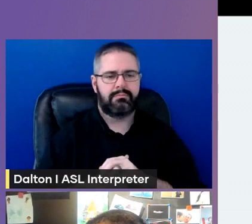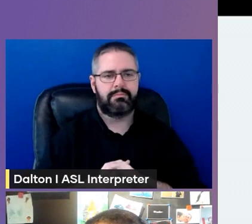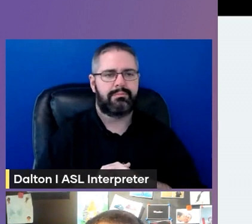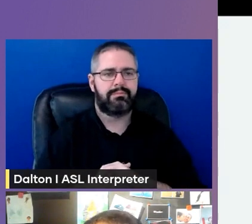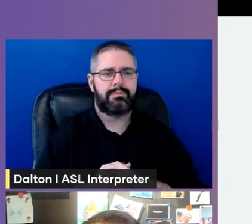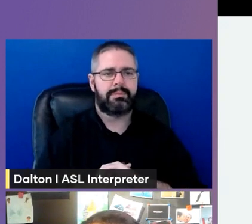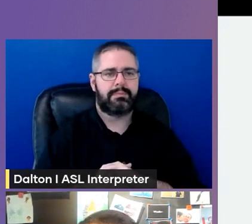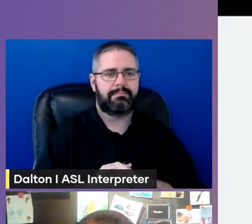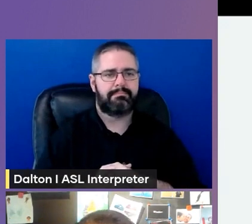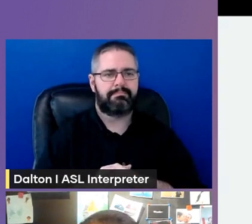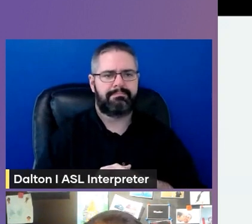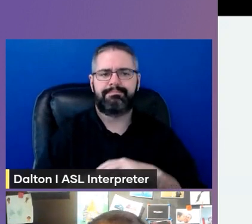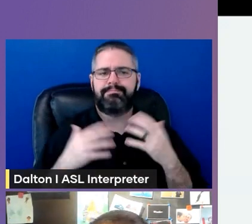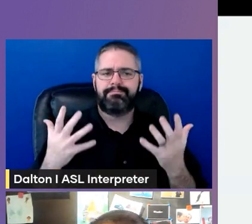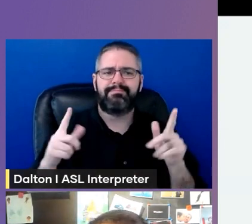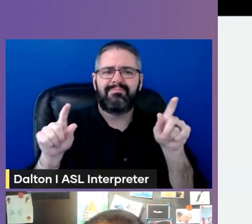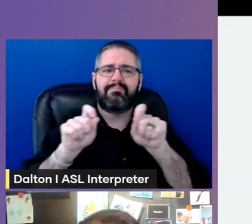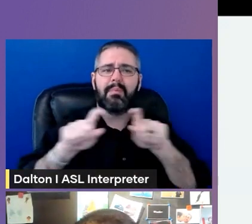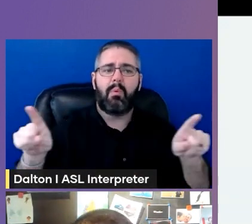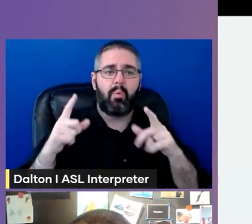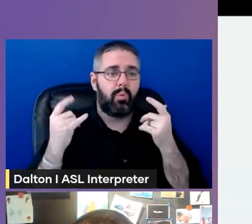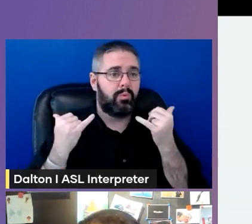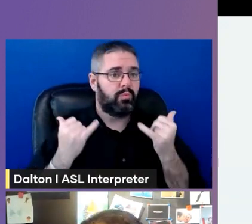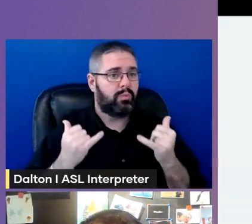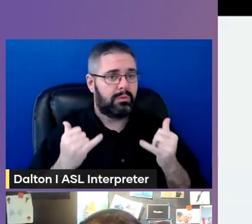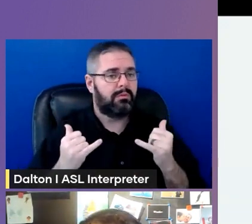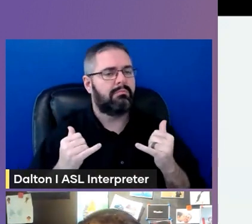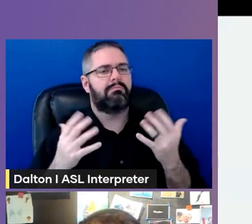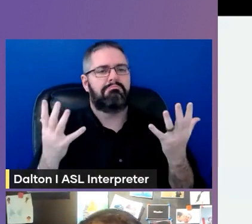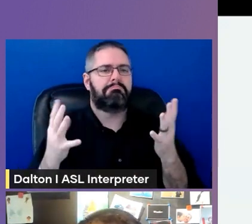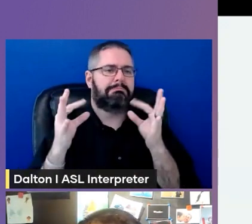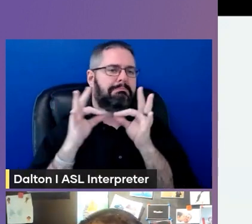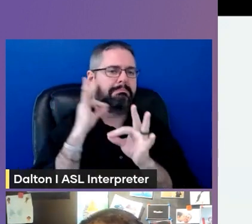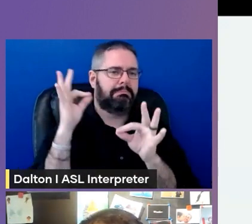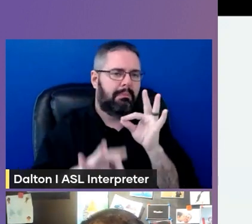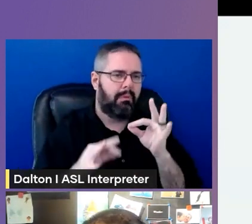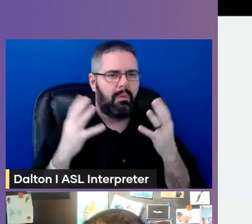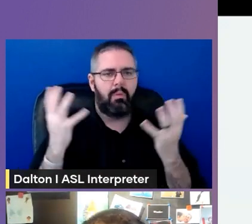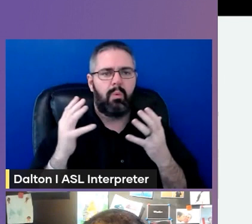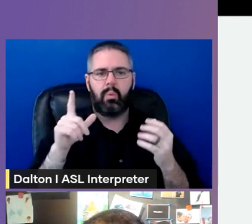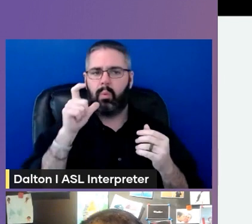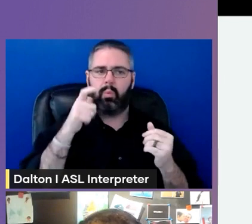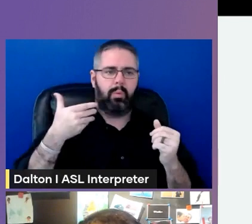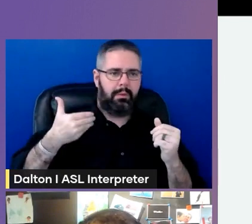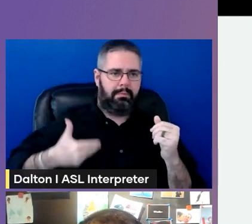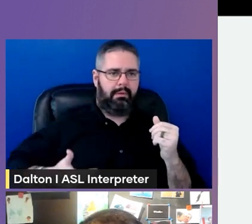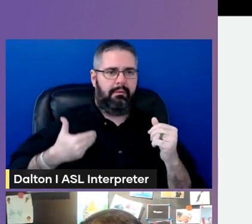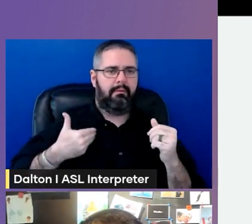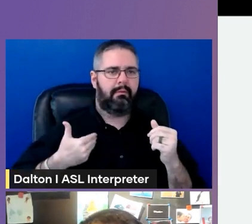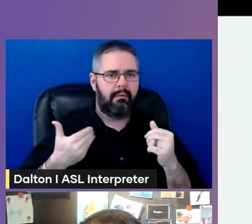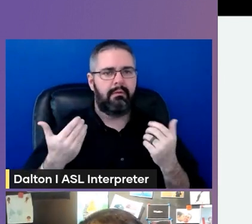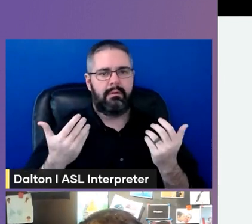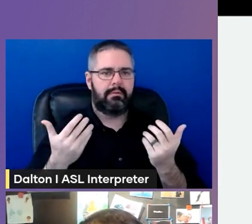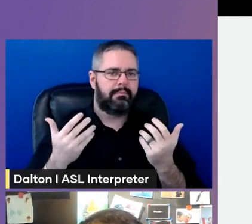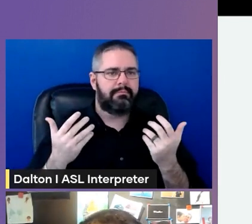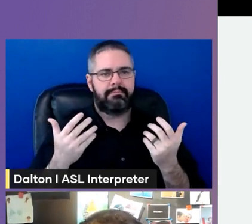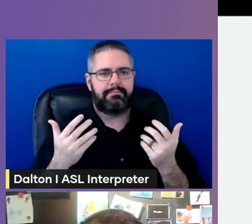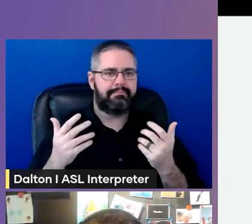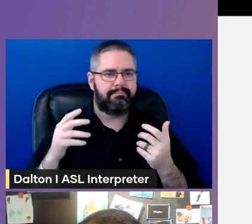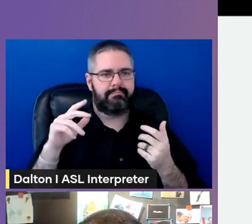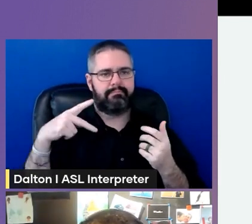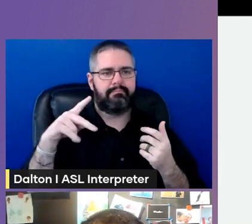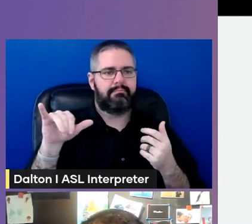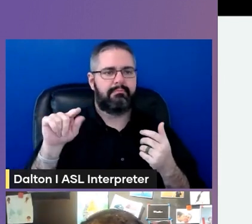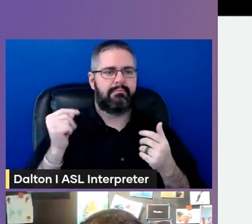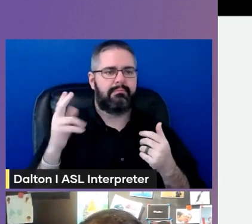So what are we going to deploy today? We are going to have a simple, who am I little Python application that has